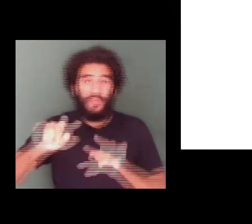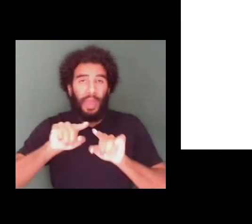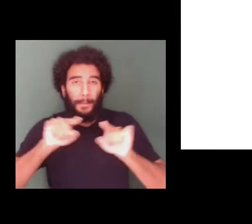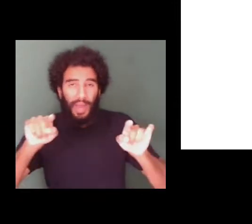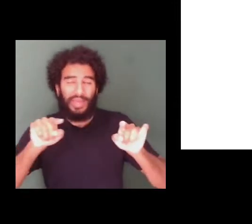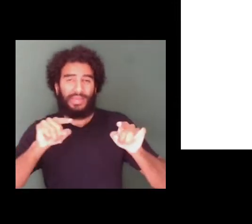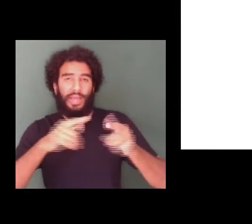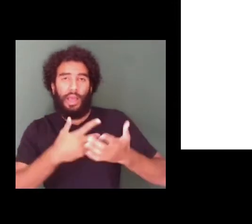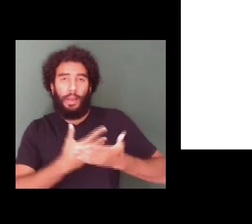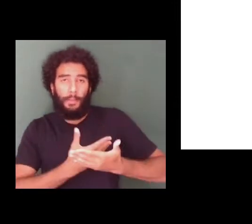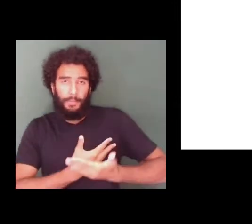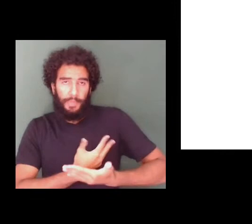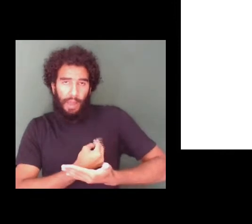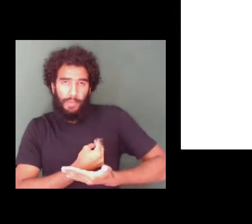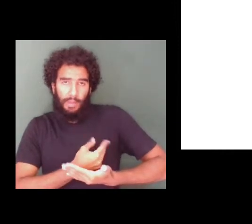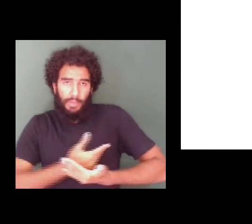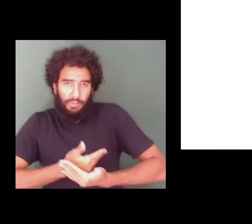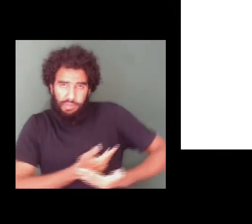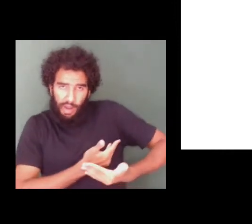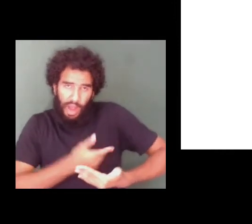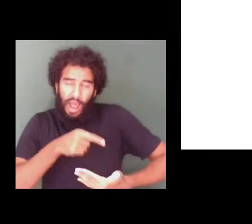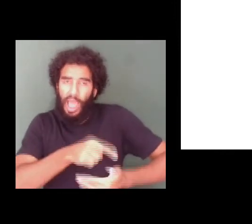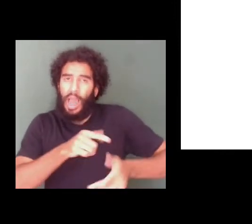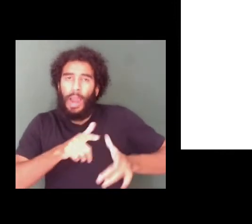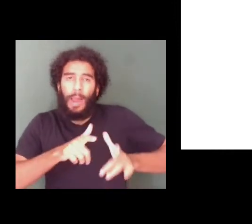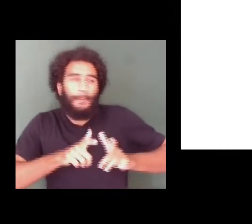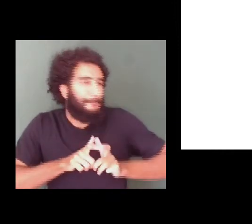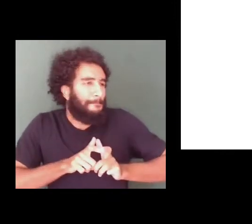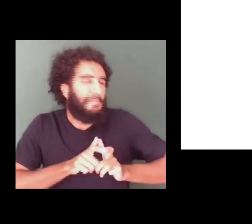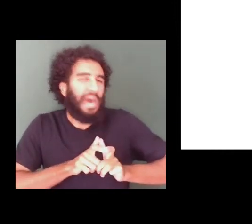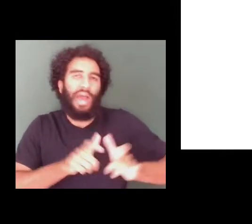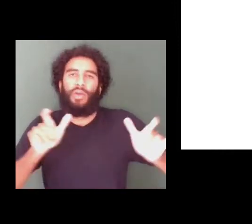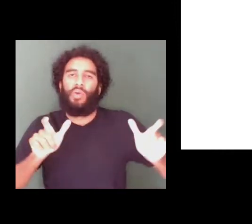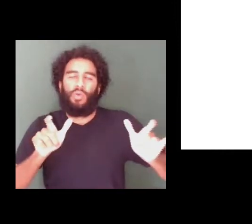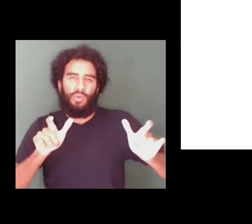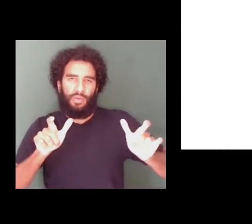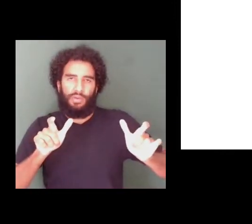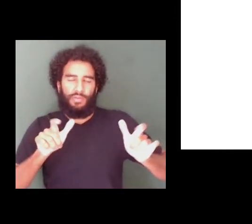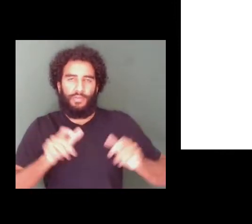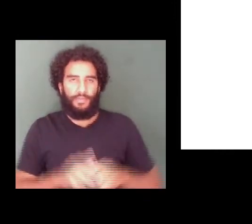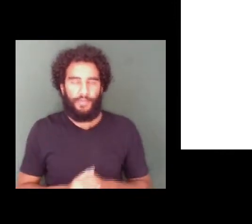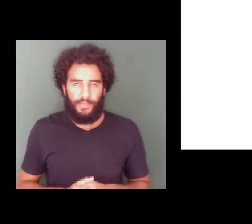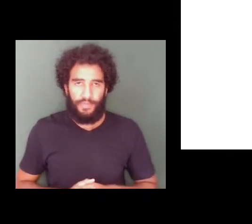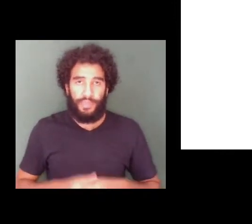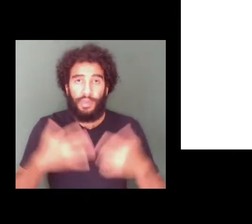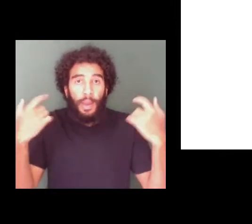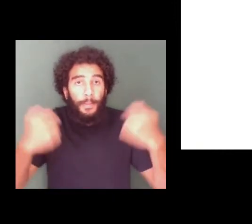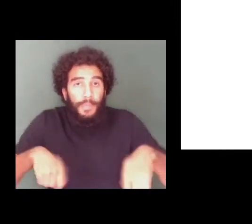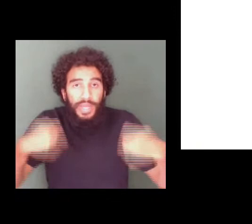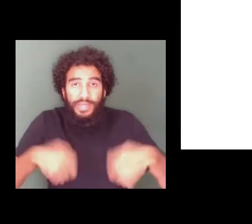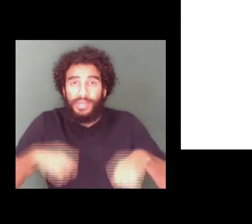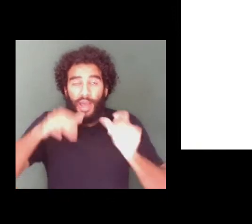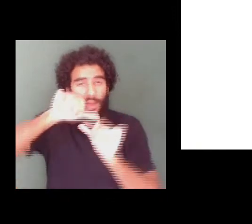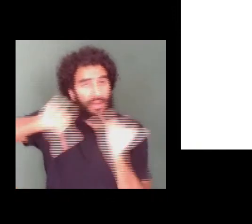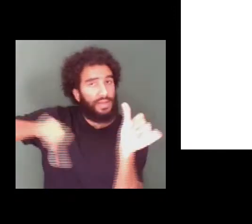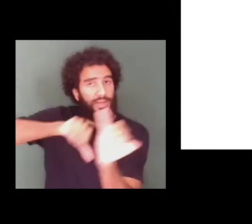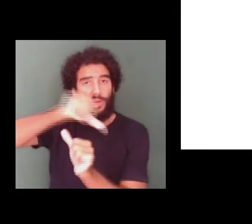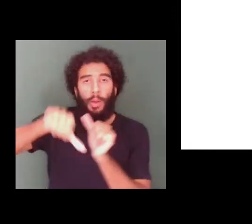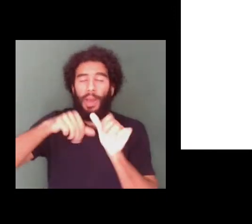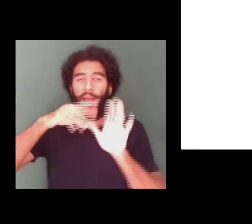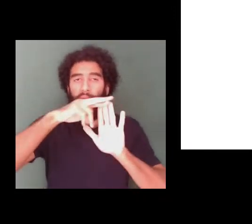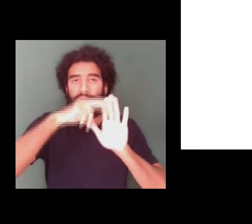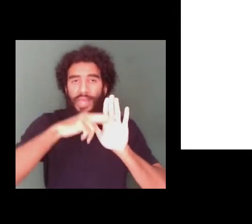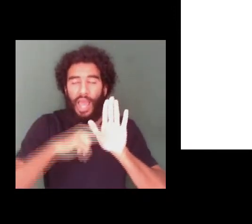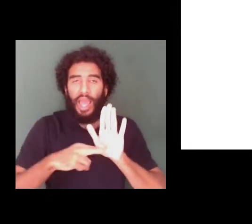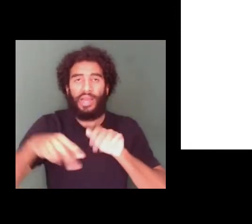products, and changing international standards such as world trade agreements and codex standards so that they can move their products